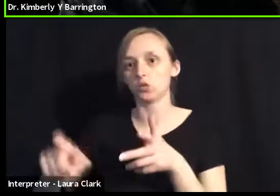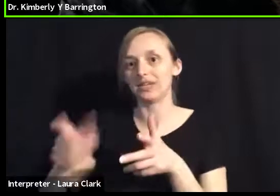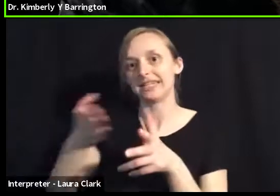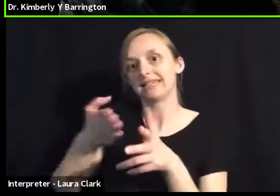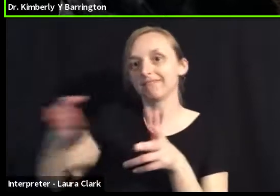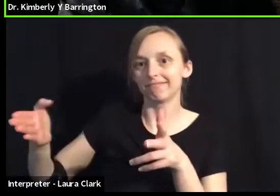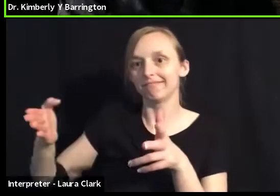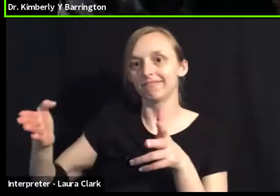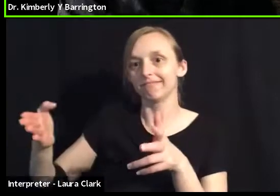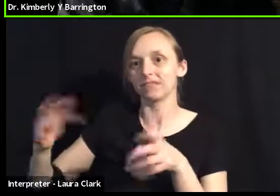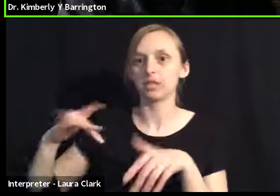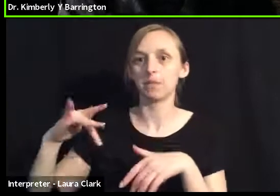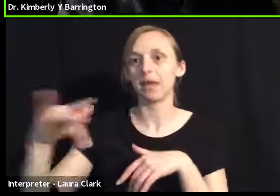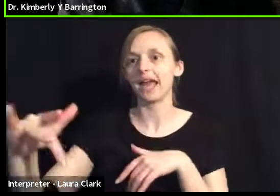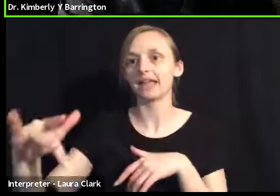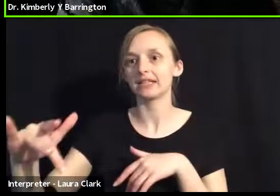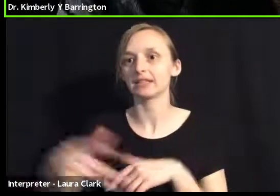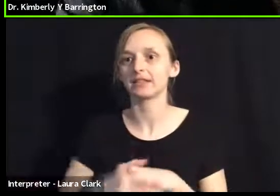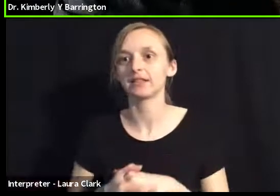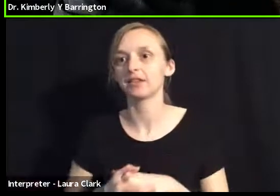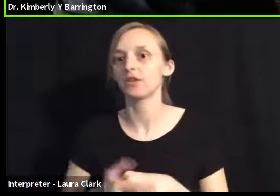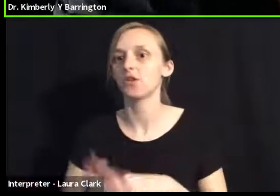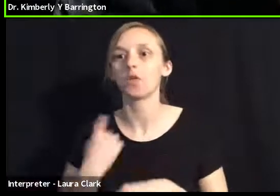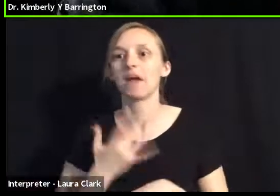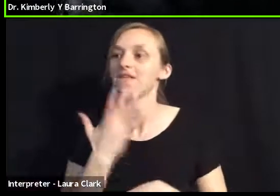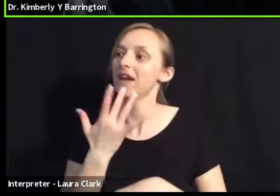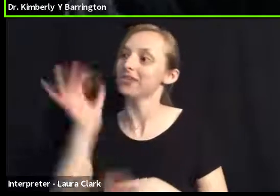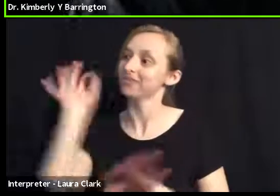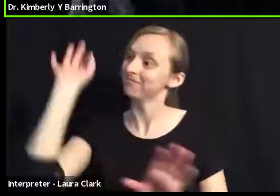just love doing this. One of my favorite things to do.